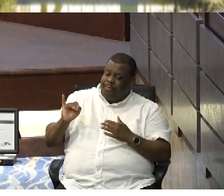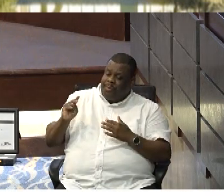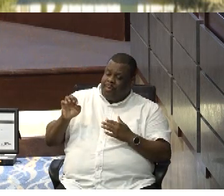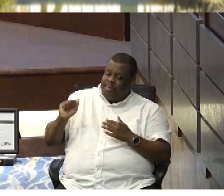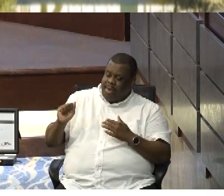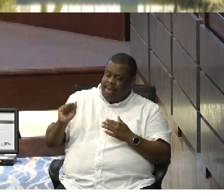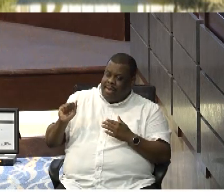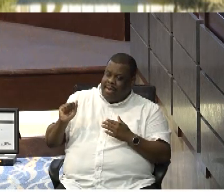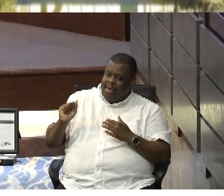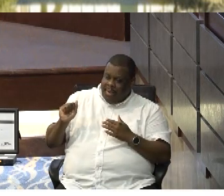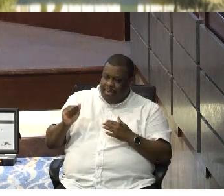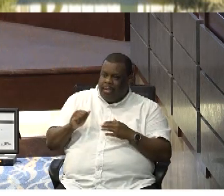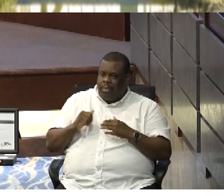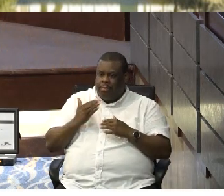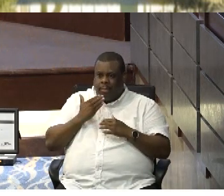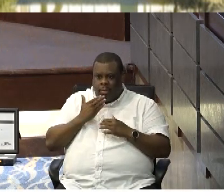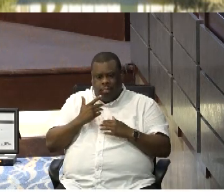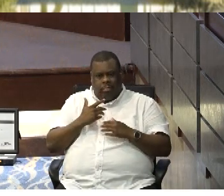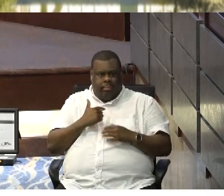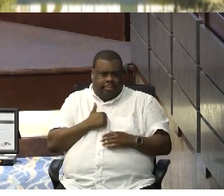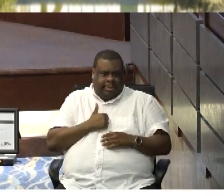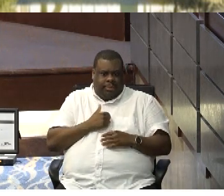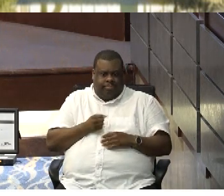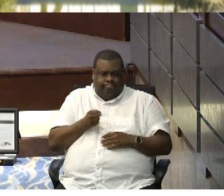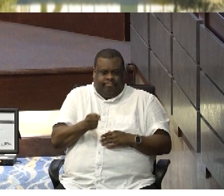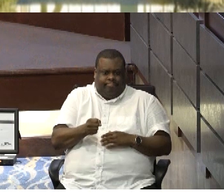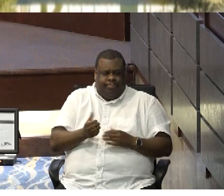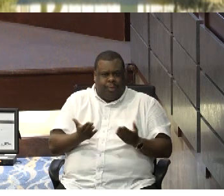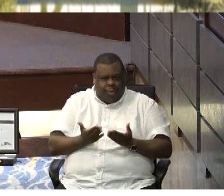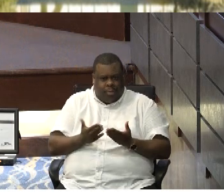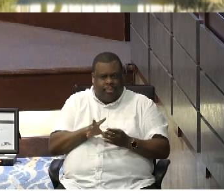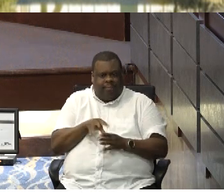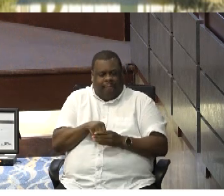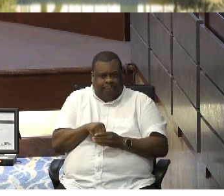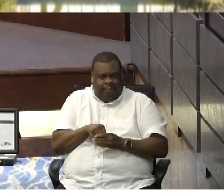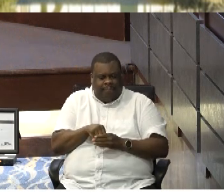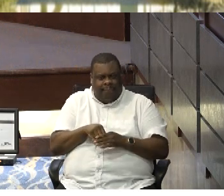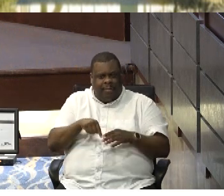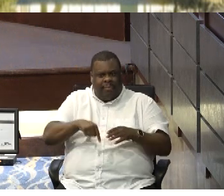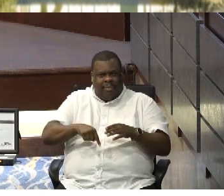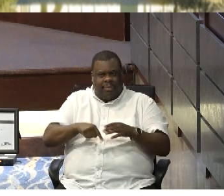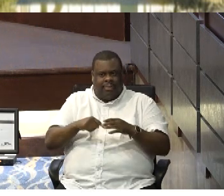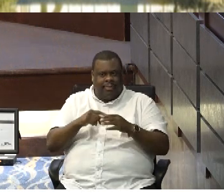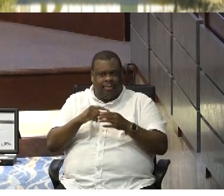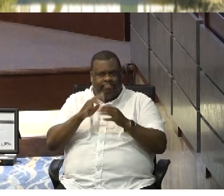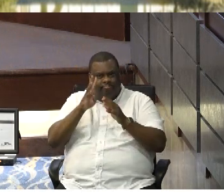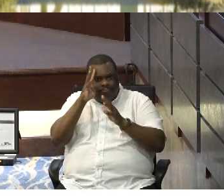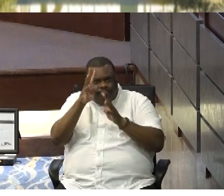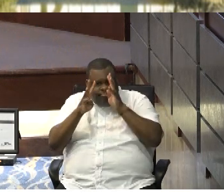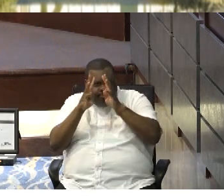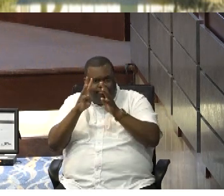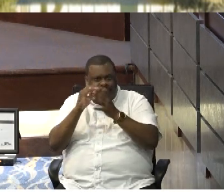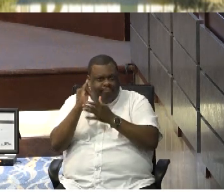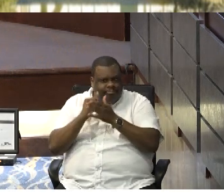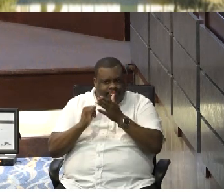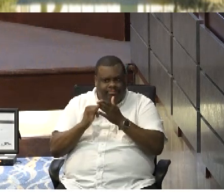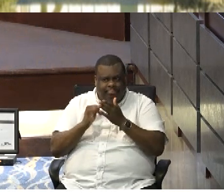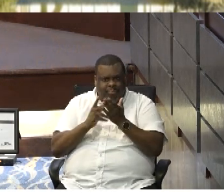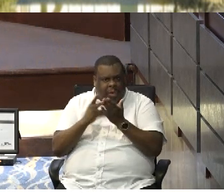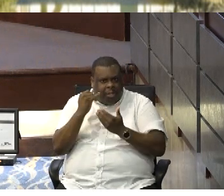here and involving us in this project, which, as Fiona mentioned, is extremely exciting, I think, for any architect to be doing a project of this